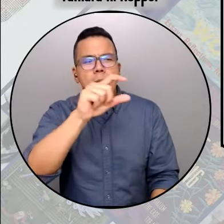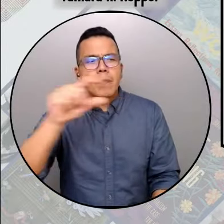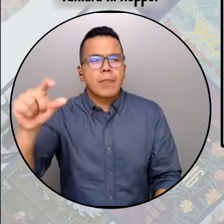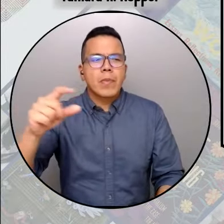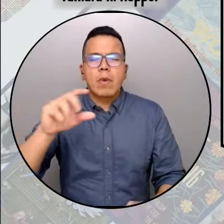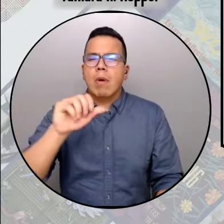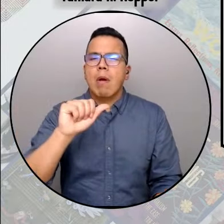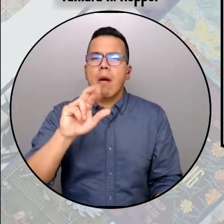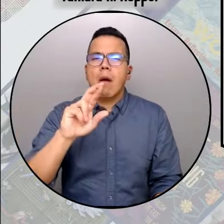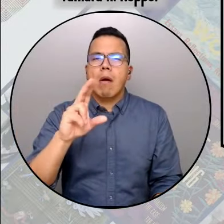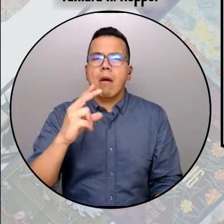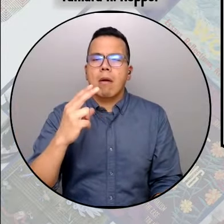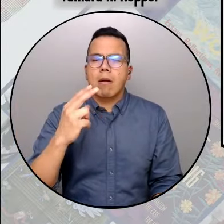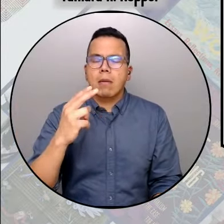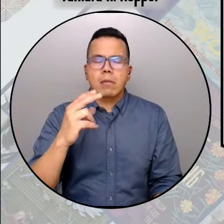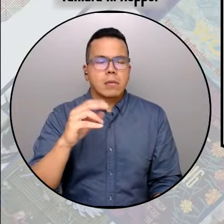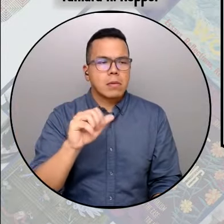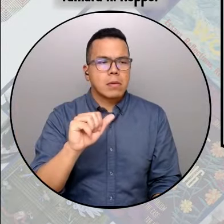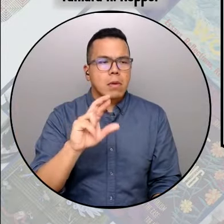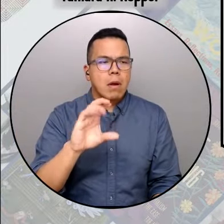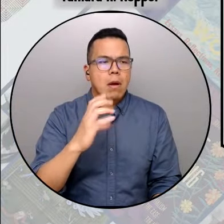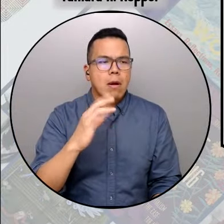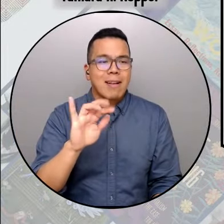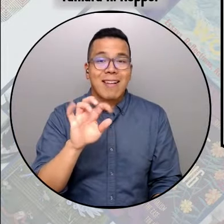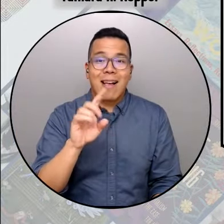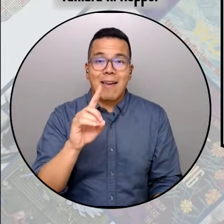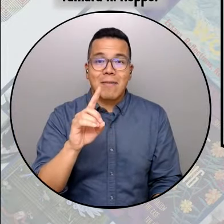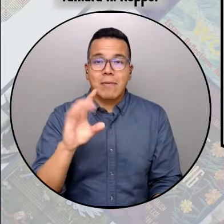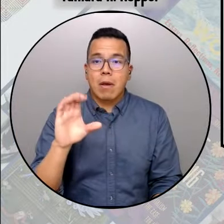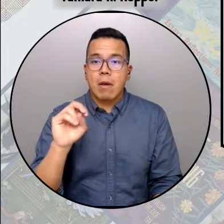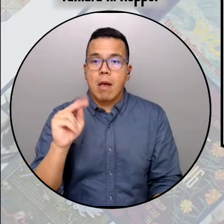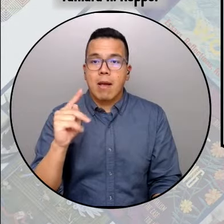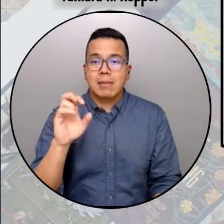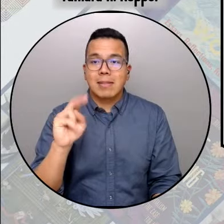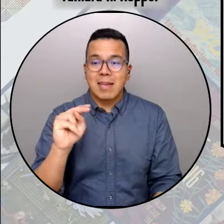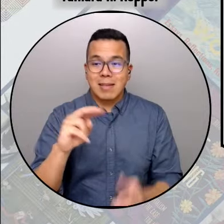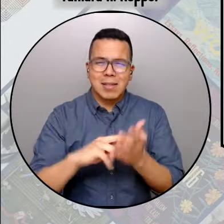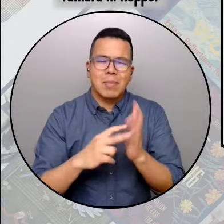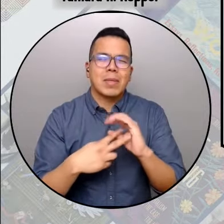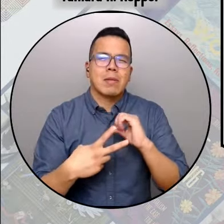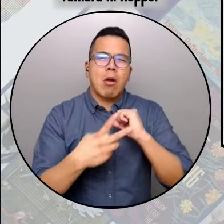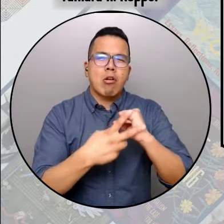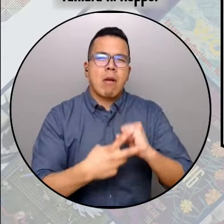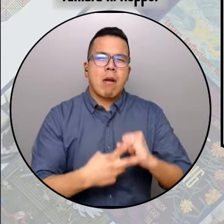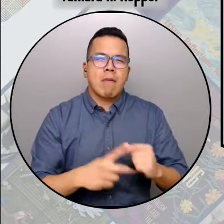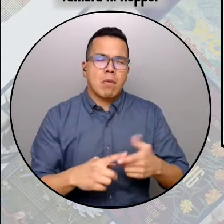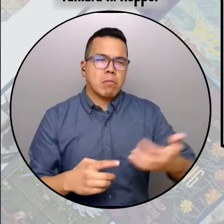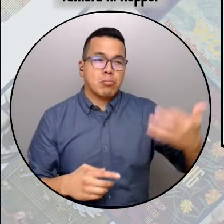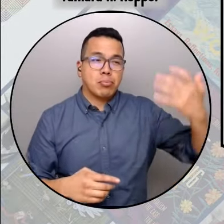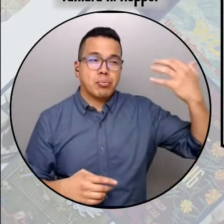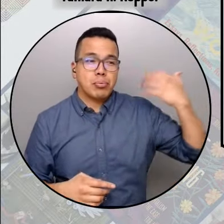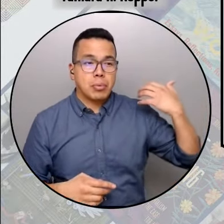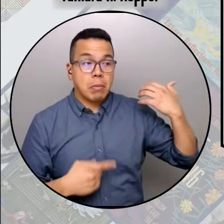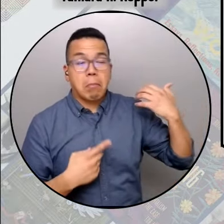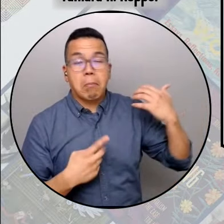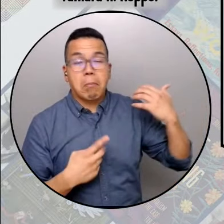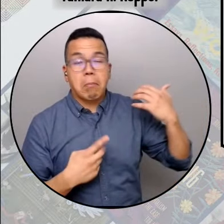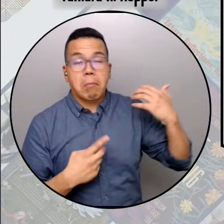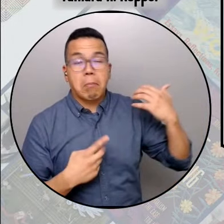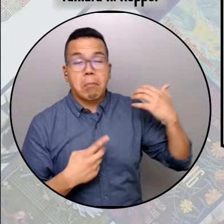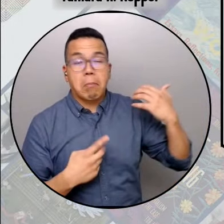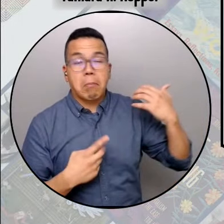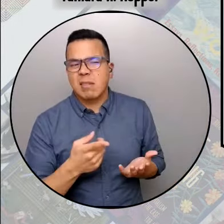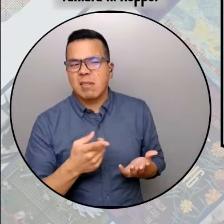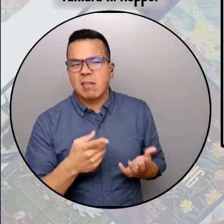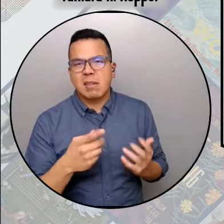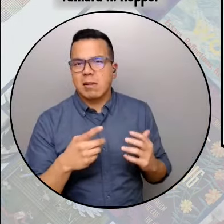often getting at is content that's now archived, and what they're kind of getting at in some ways, that can mean different things when they're saying it, but here they're saying, like, this is